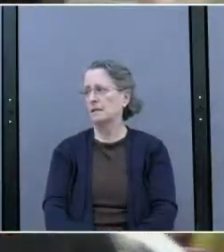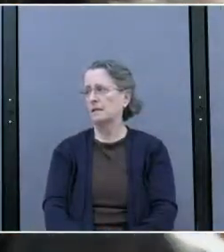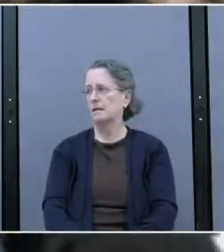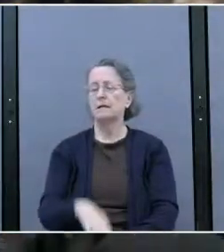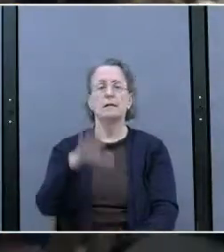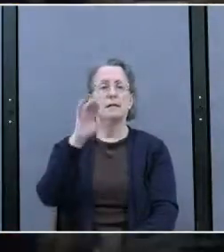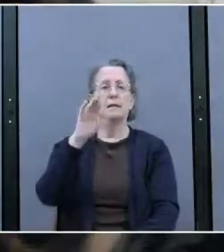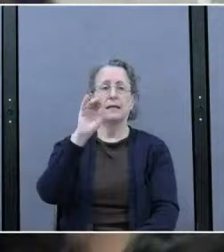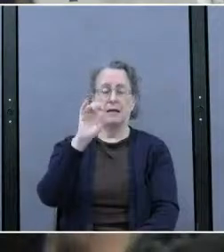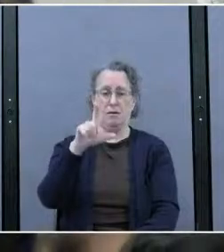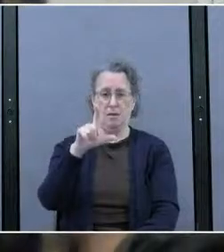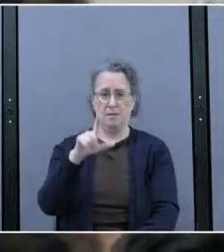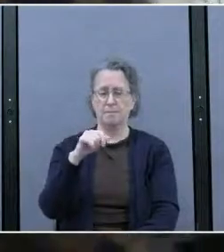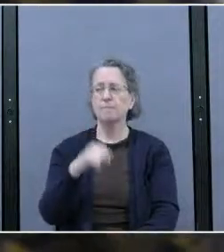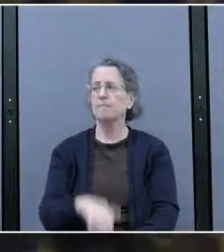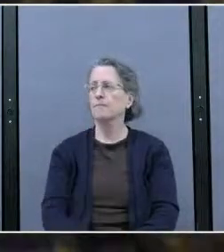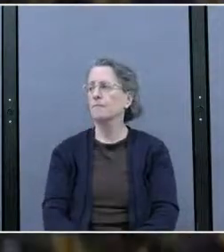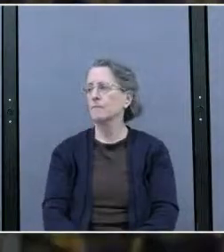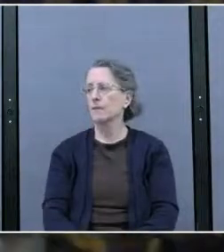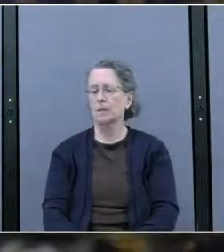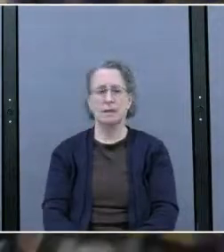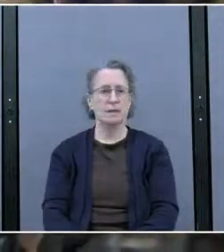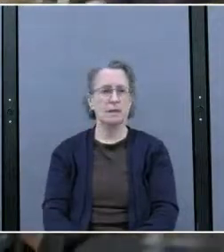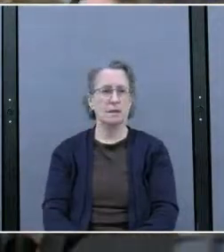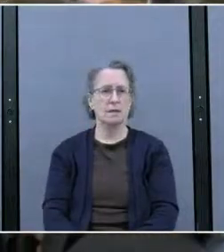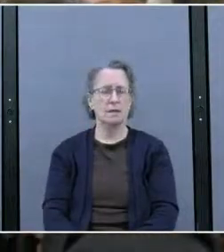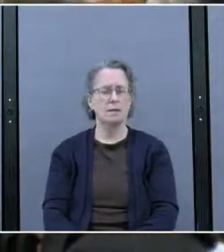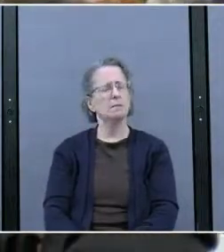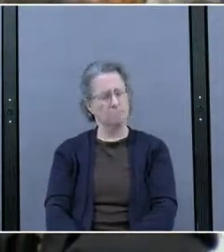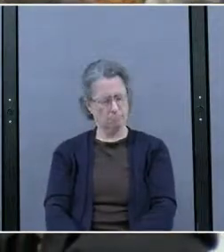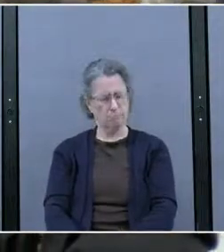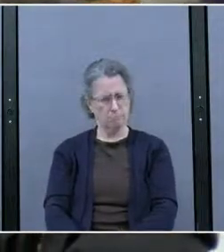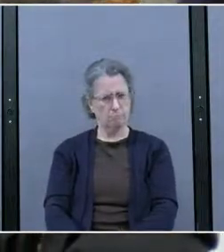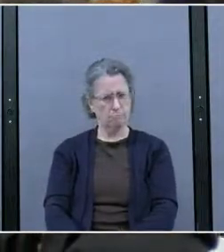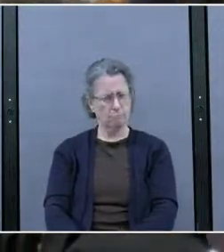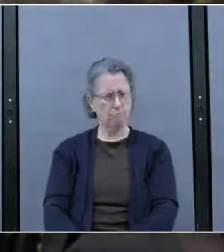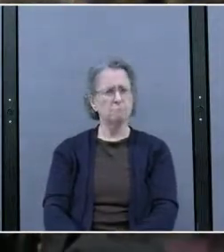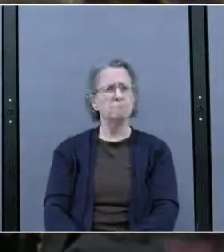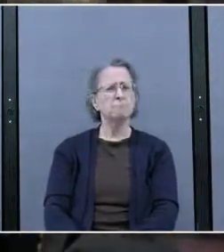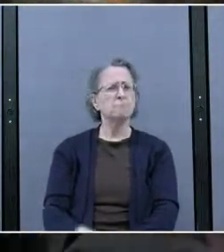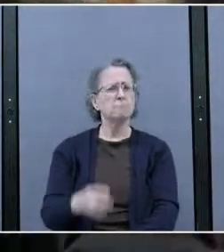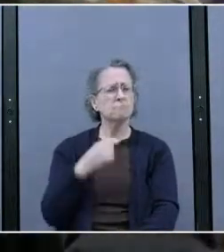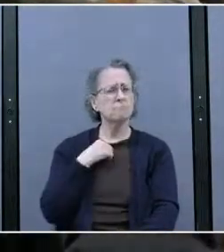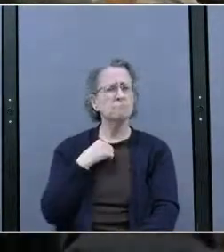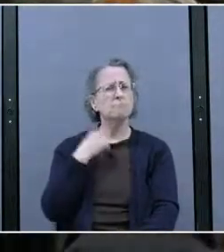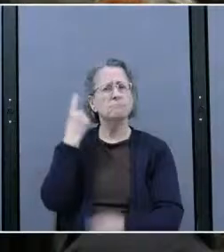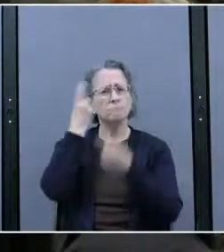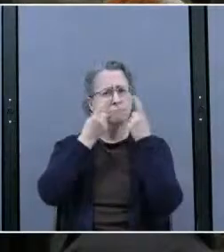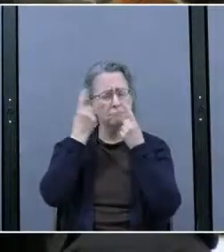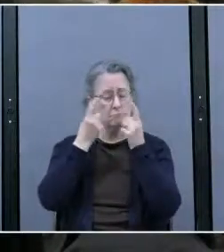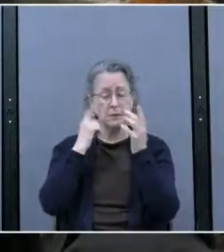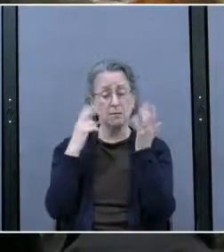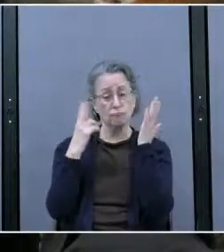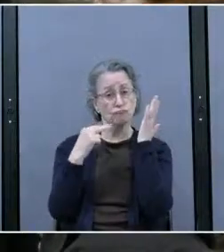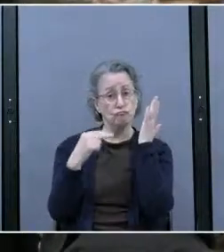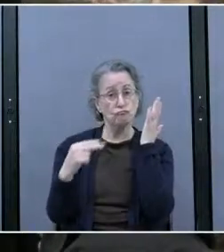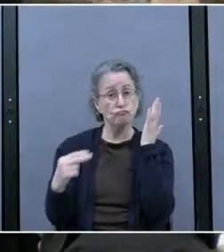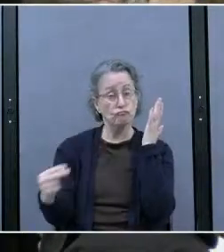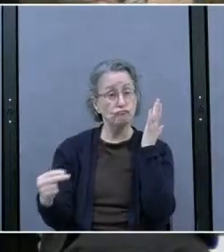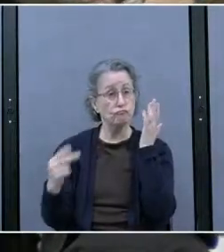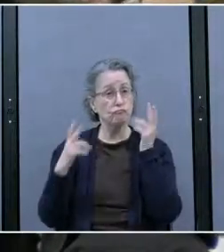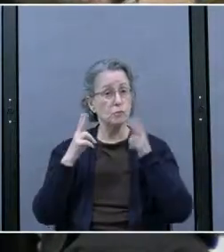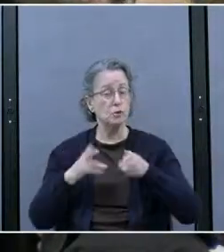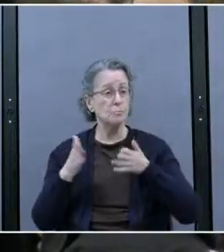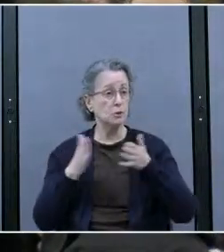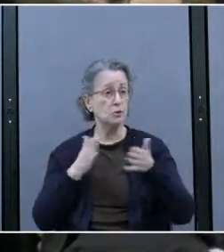Carol, District 8. I was just curious because as I'm reading through this,